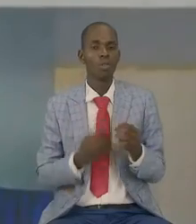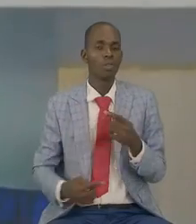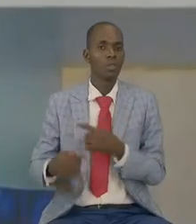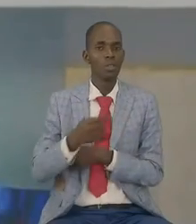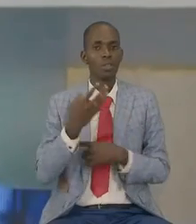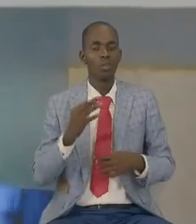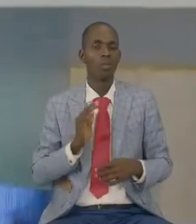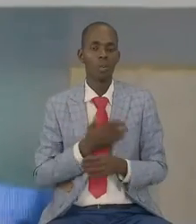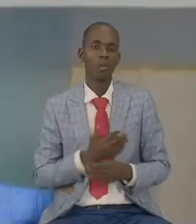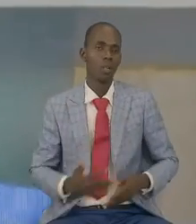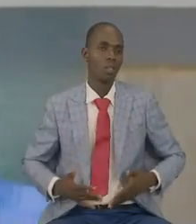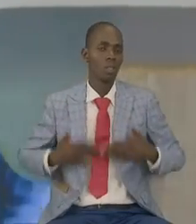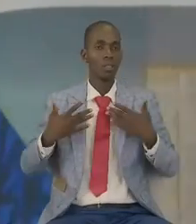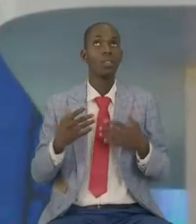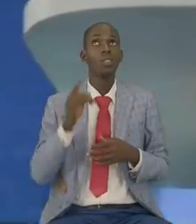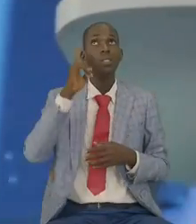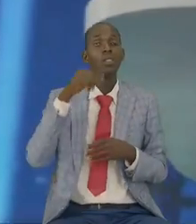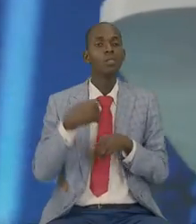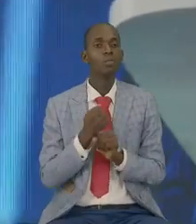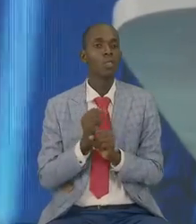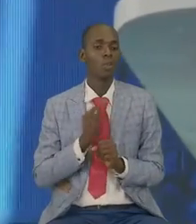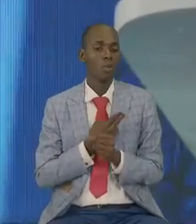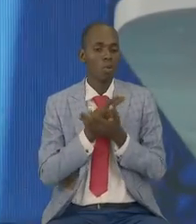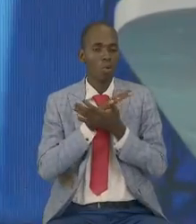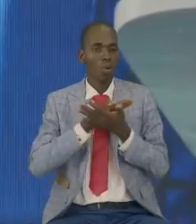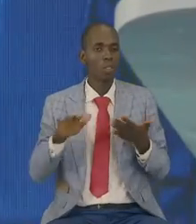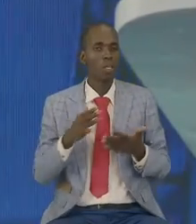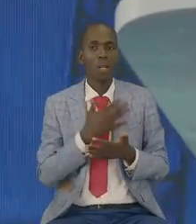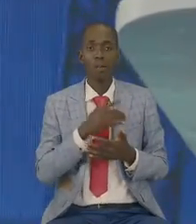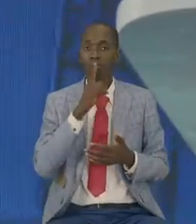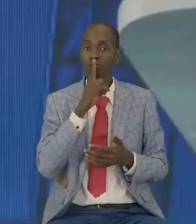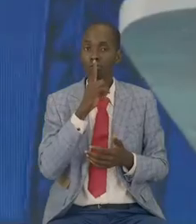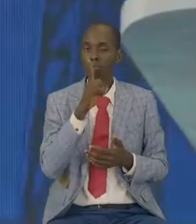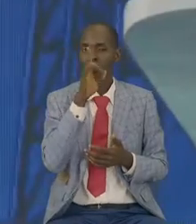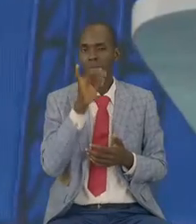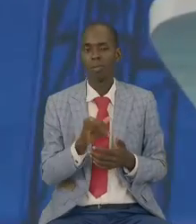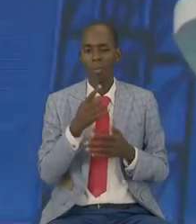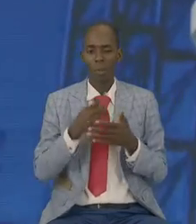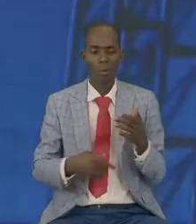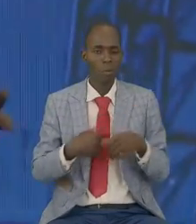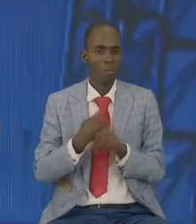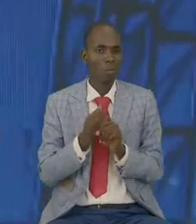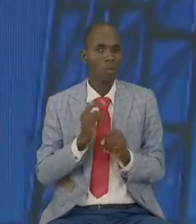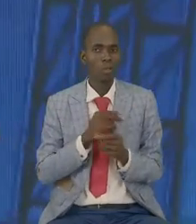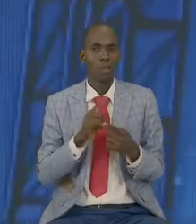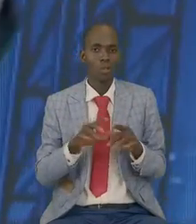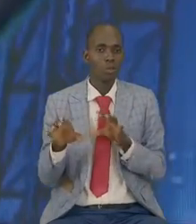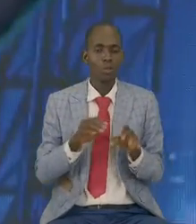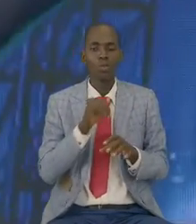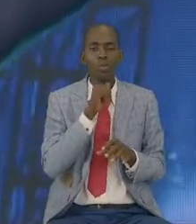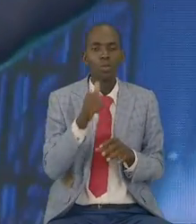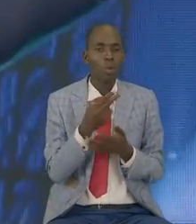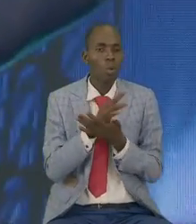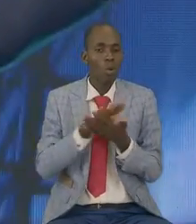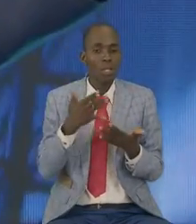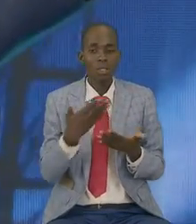of our life. He makes us holy. And actually, what makes us to do unrighteous things is